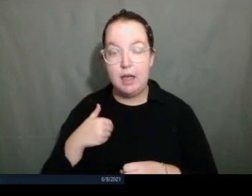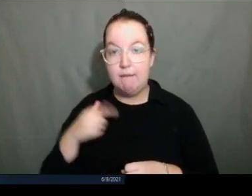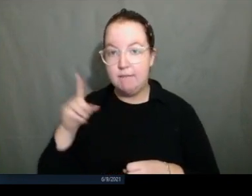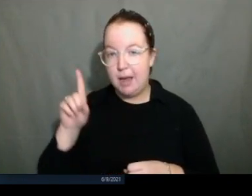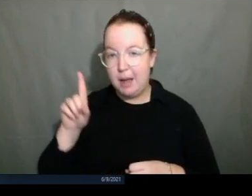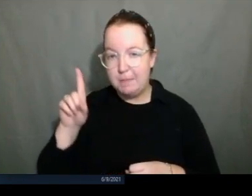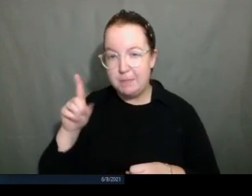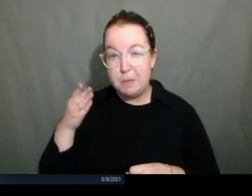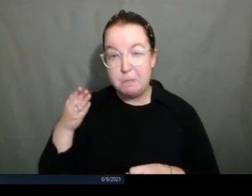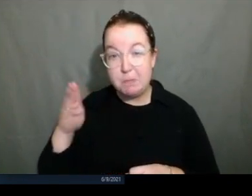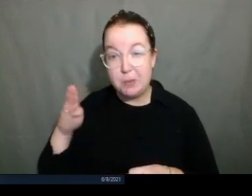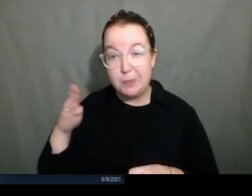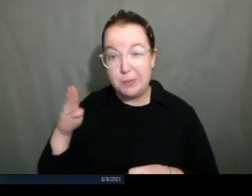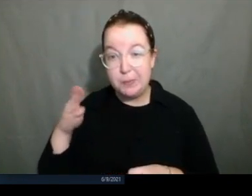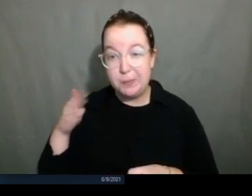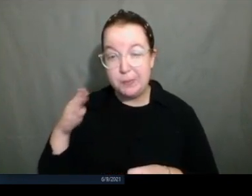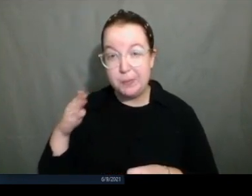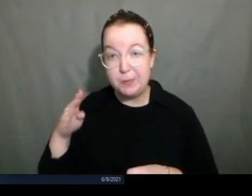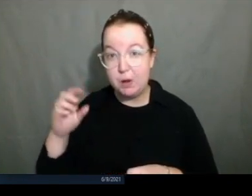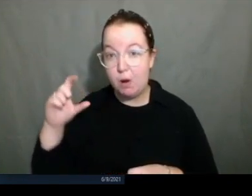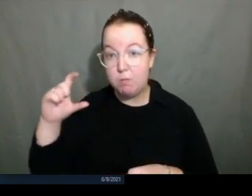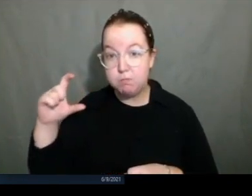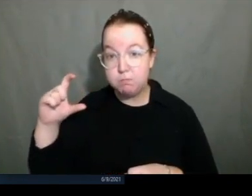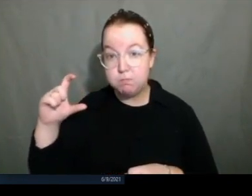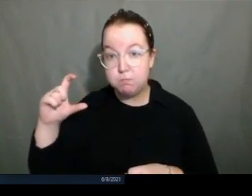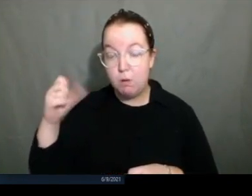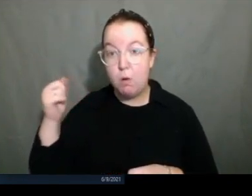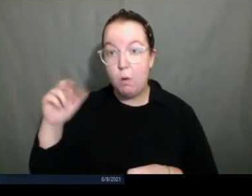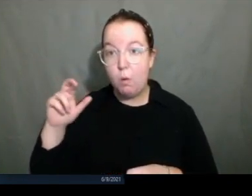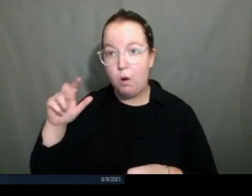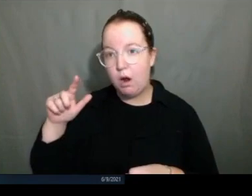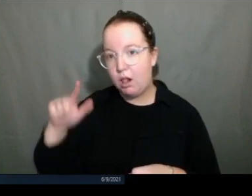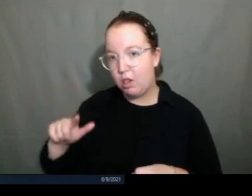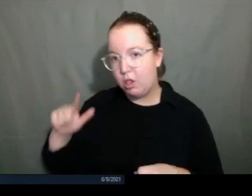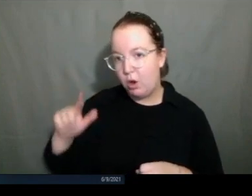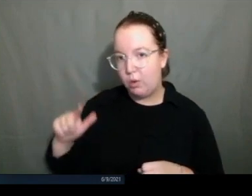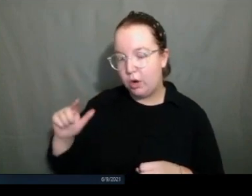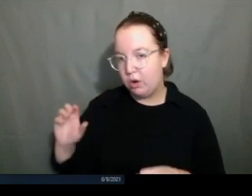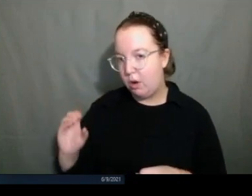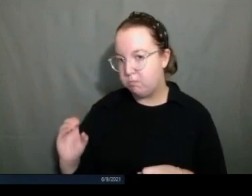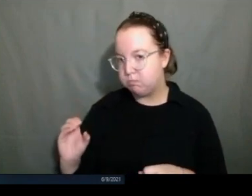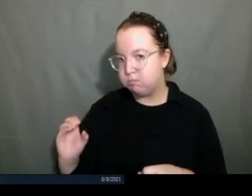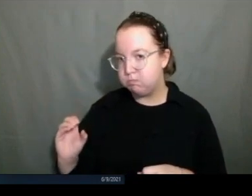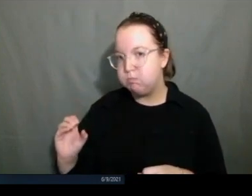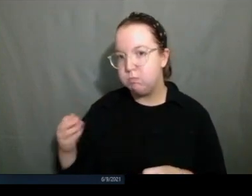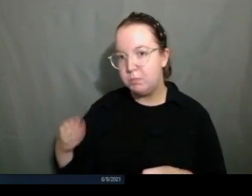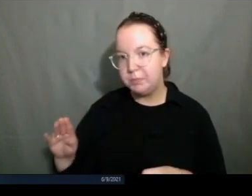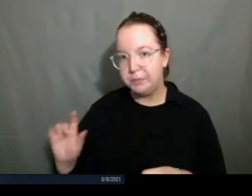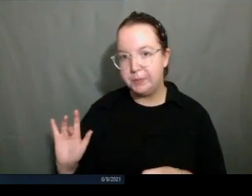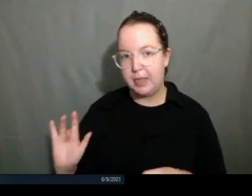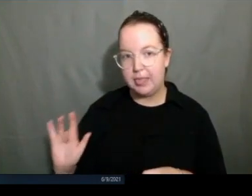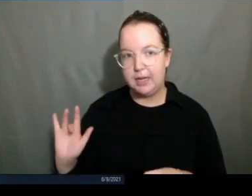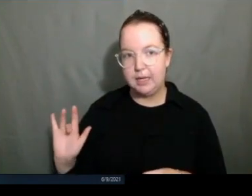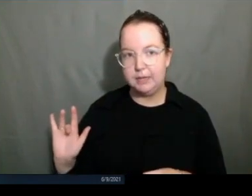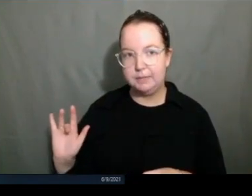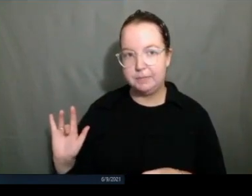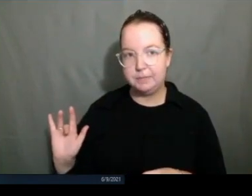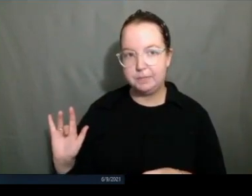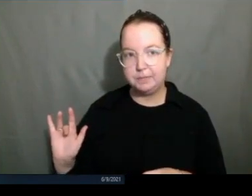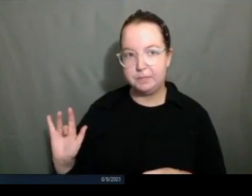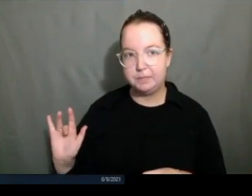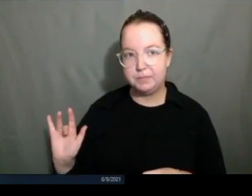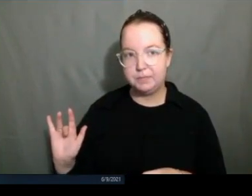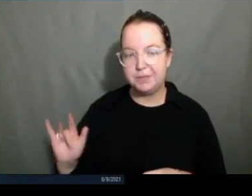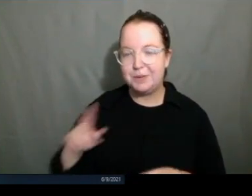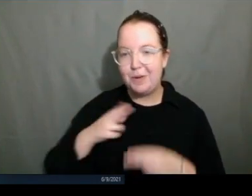punch button in the upper right-hand corner or in the lower right-hand corner if you're logged in through the app. And when you click on that, it will show